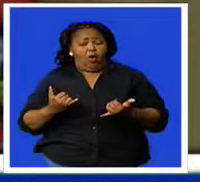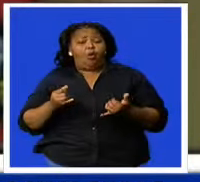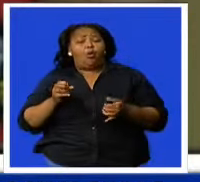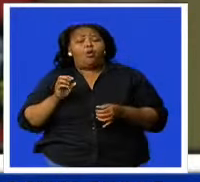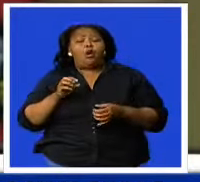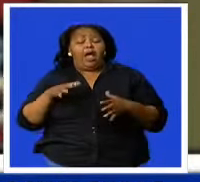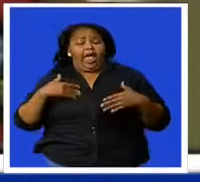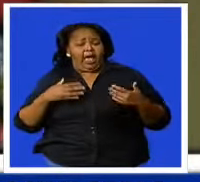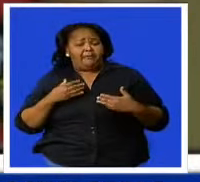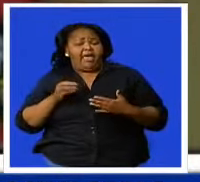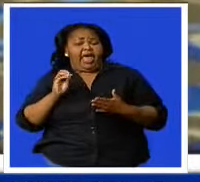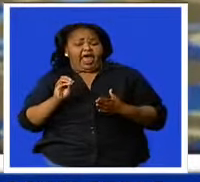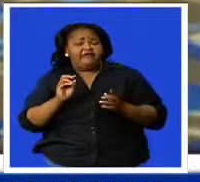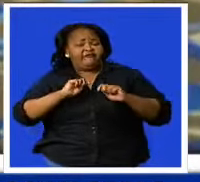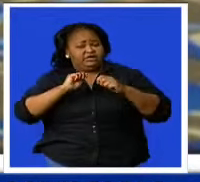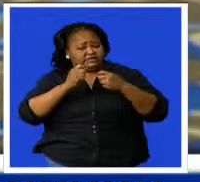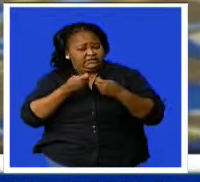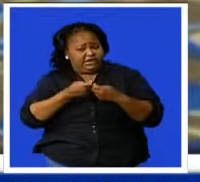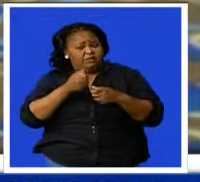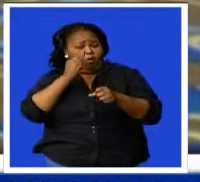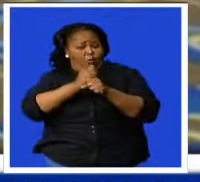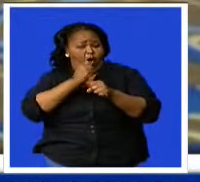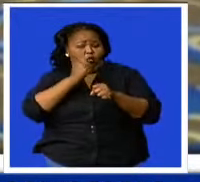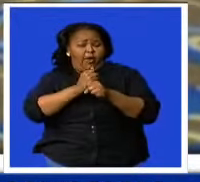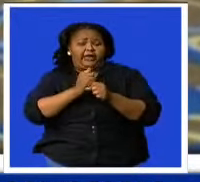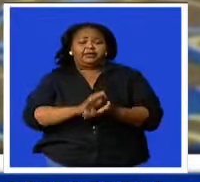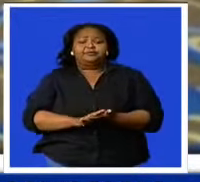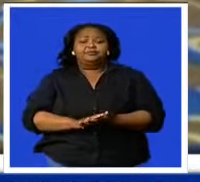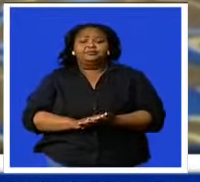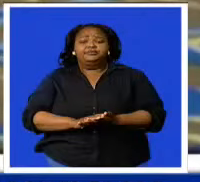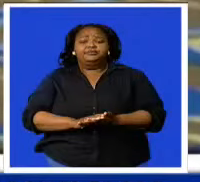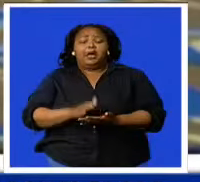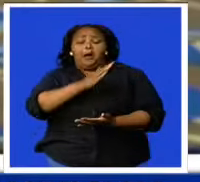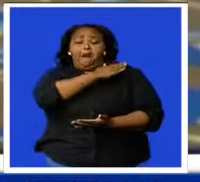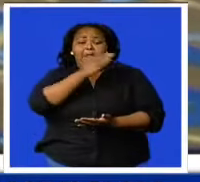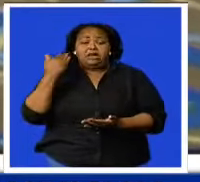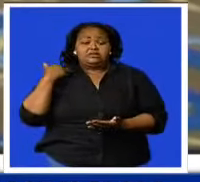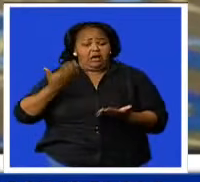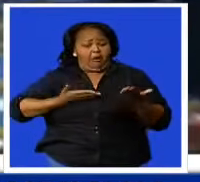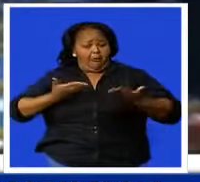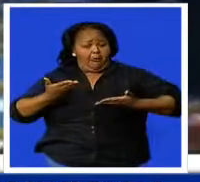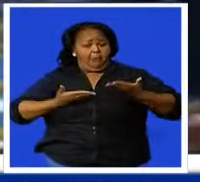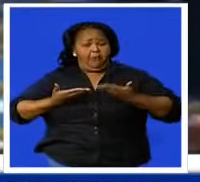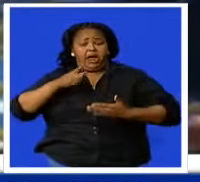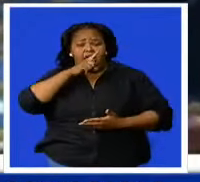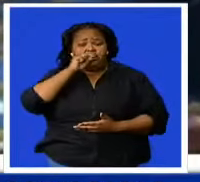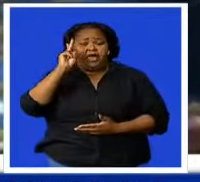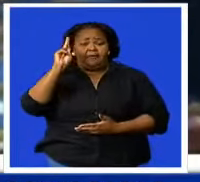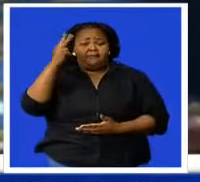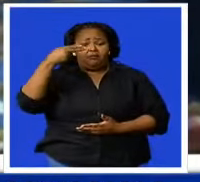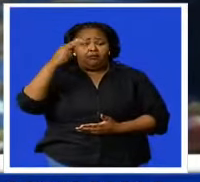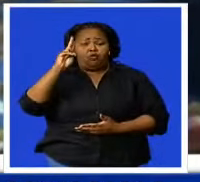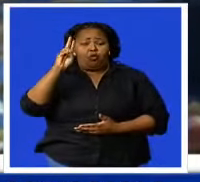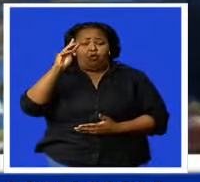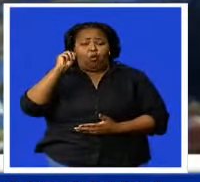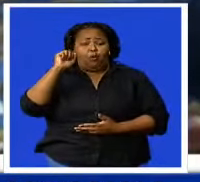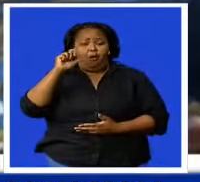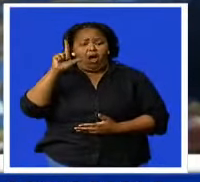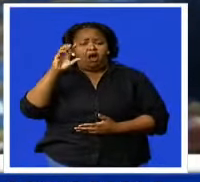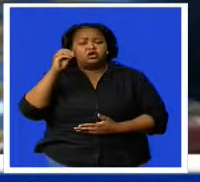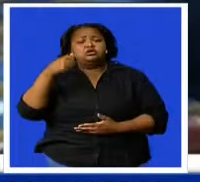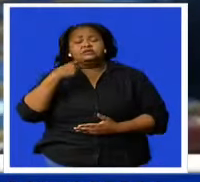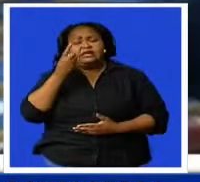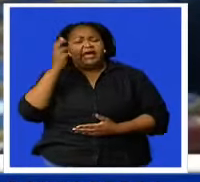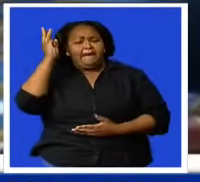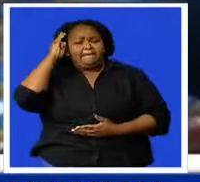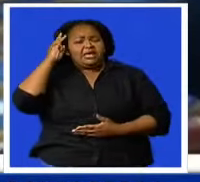running around IPA as well. Induna yetemabhizinisi nethekuthengiselana Mancoba Khumalo ithi lizinyane lindani libasite